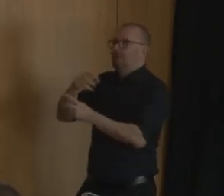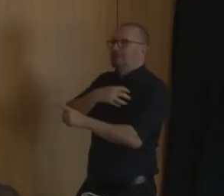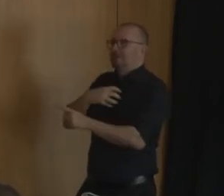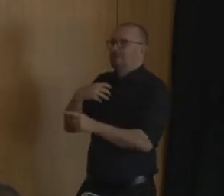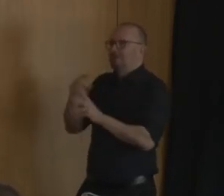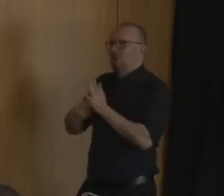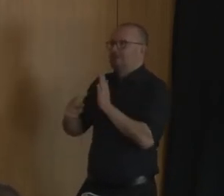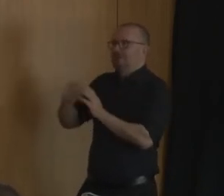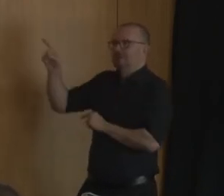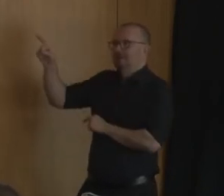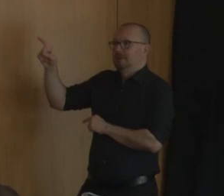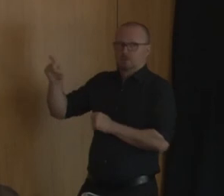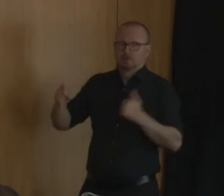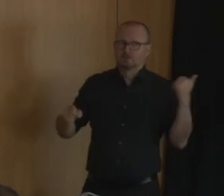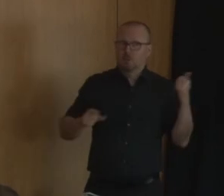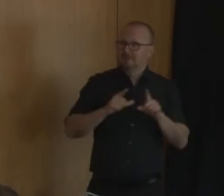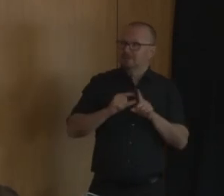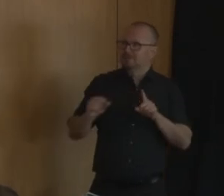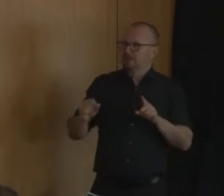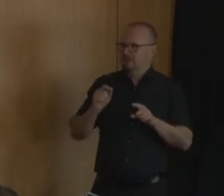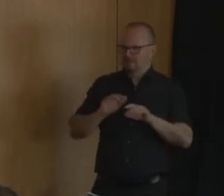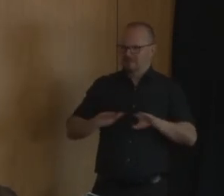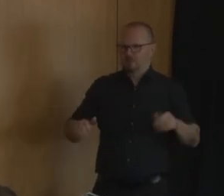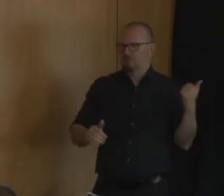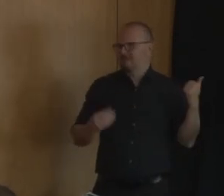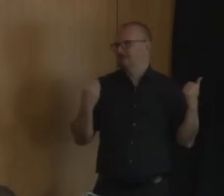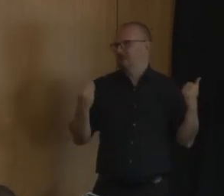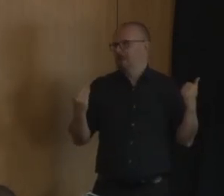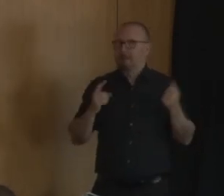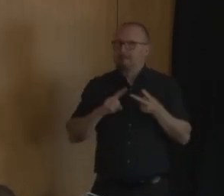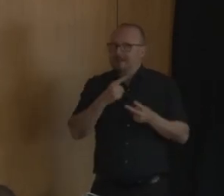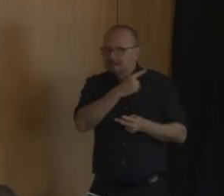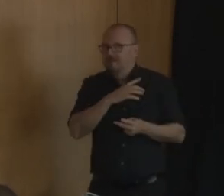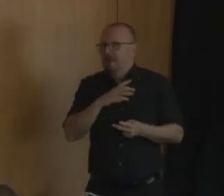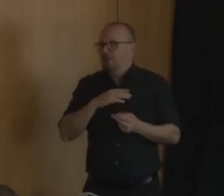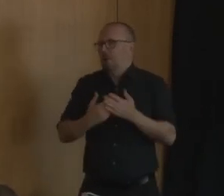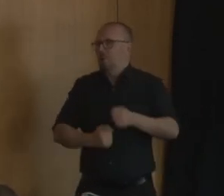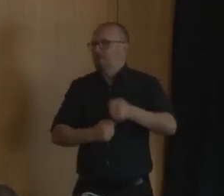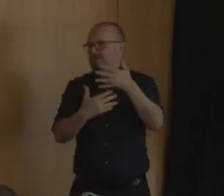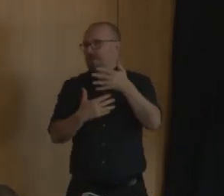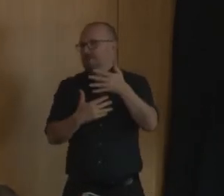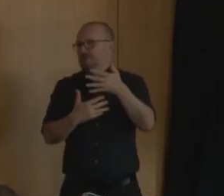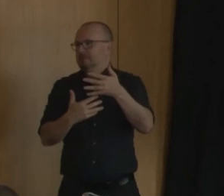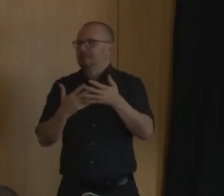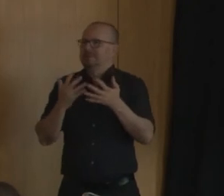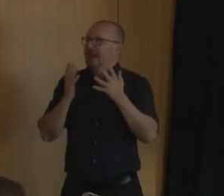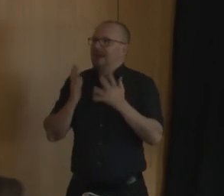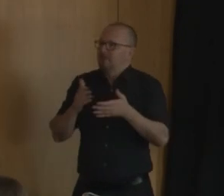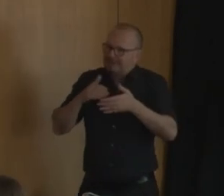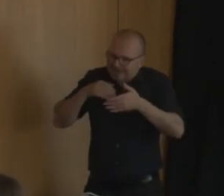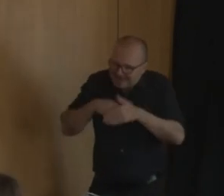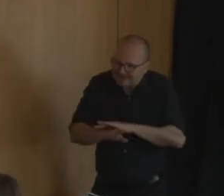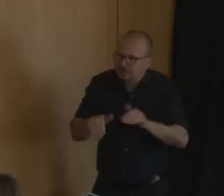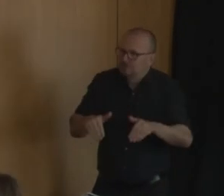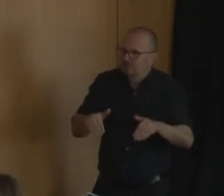really brings massive value in that way. And this experience is also available on our website. So reaching people where they are. Big ups to Amos, who's over the